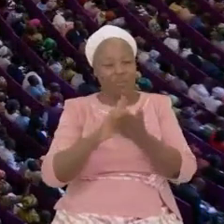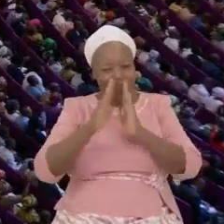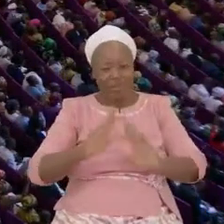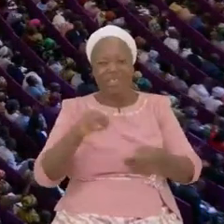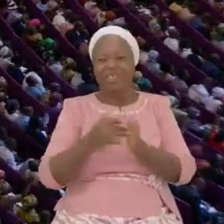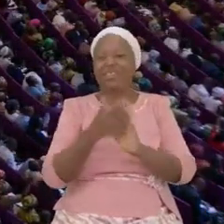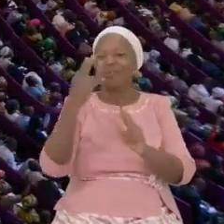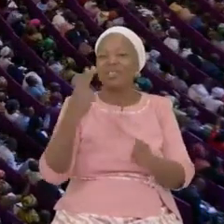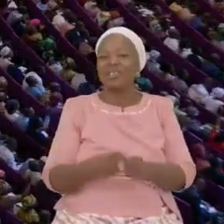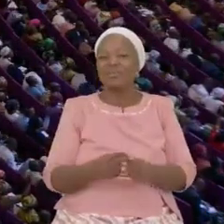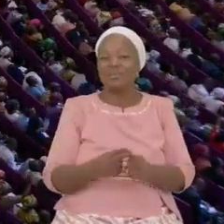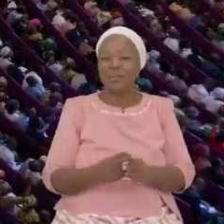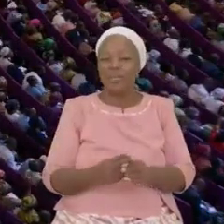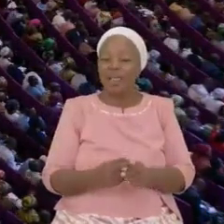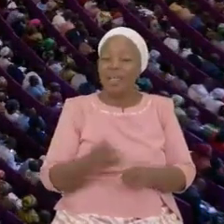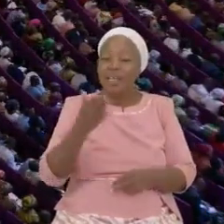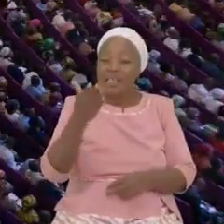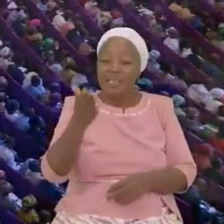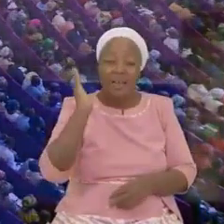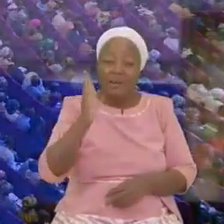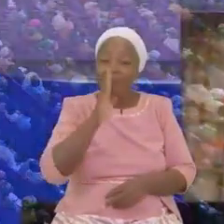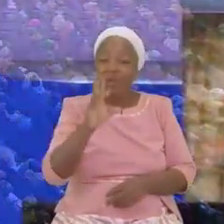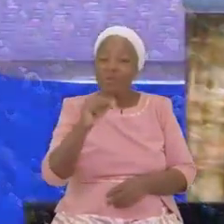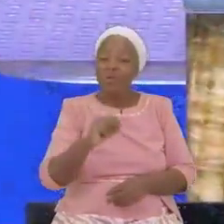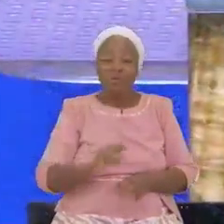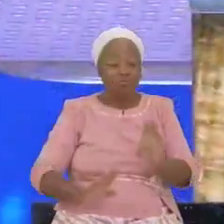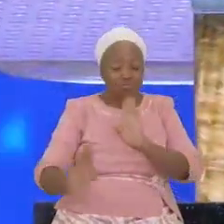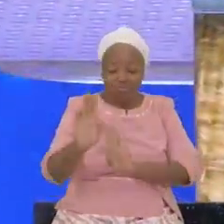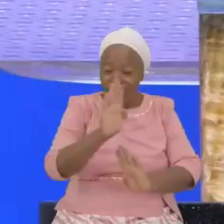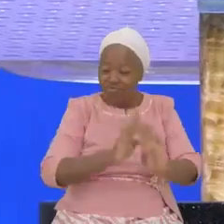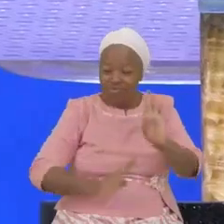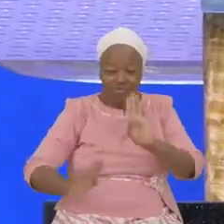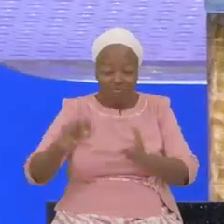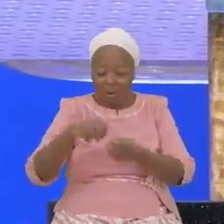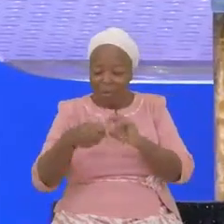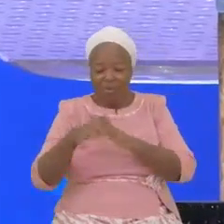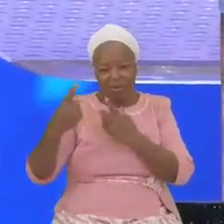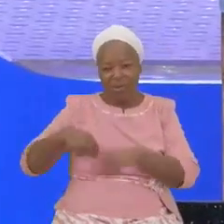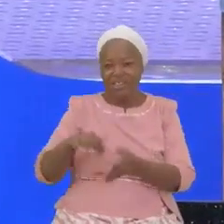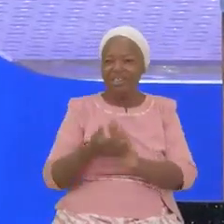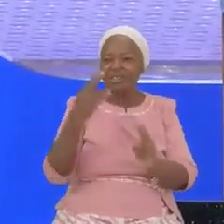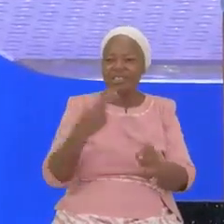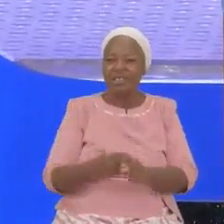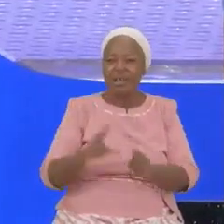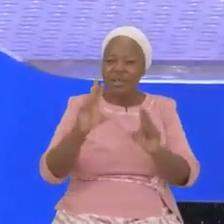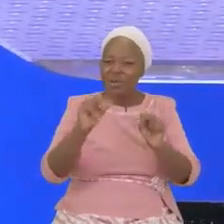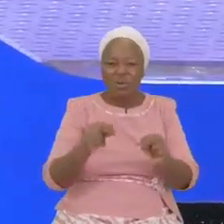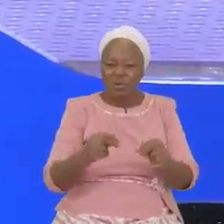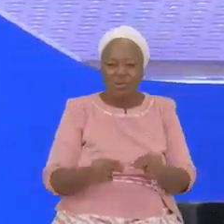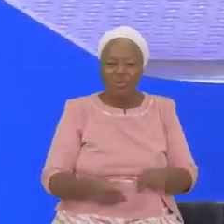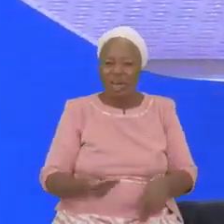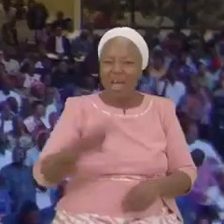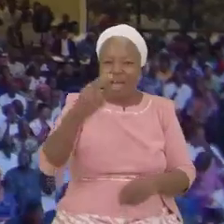peace. There'll be no trouble or trauma in your heart. There'll be no hypertension for